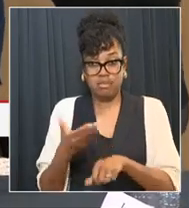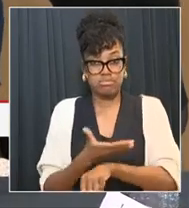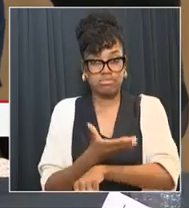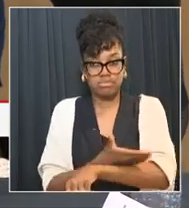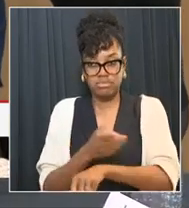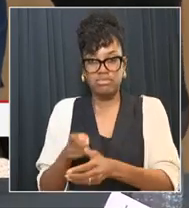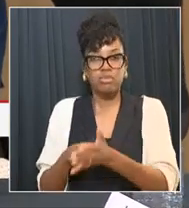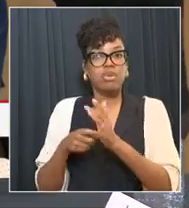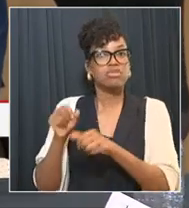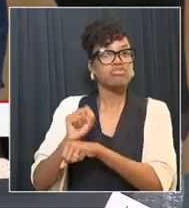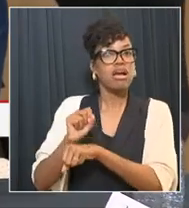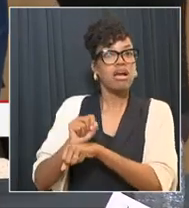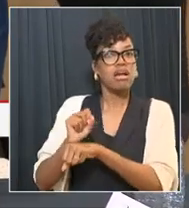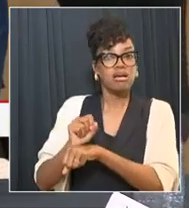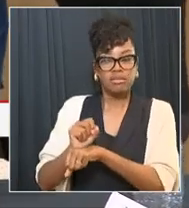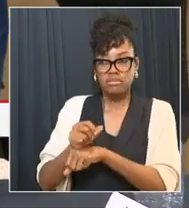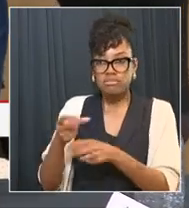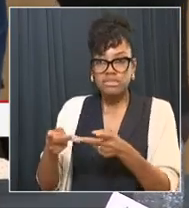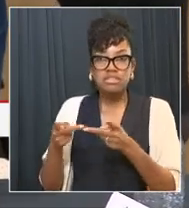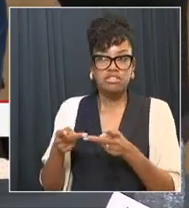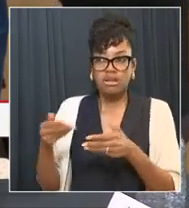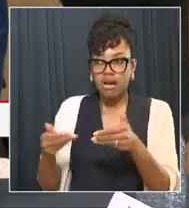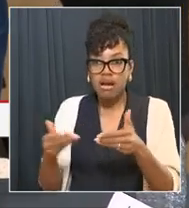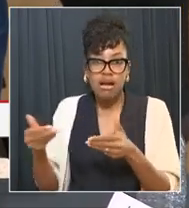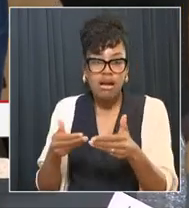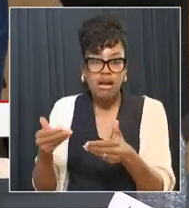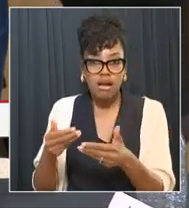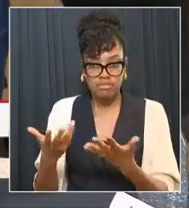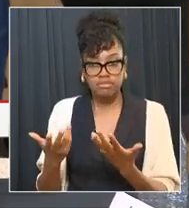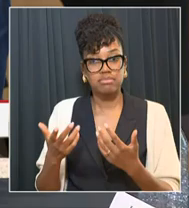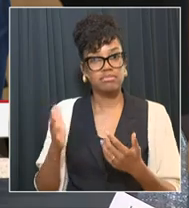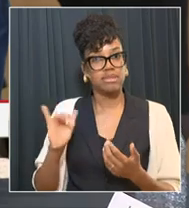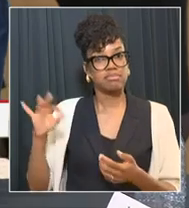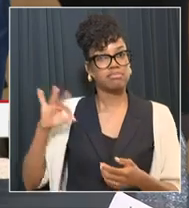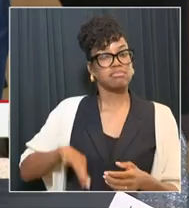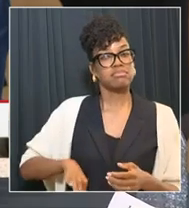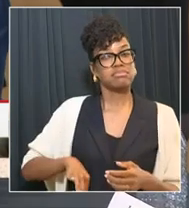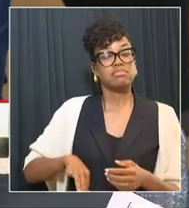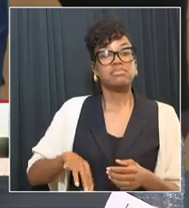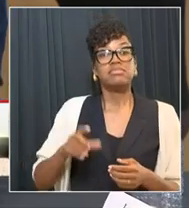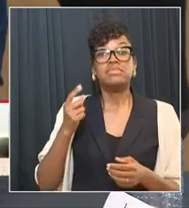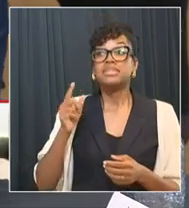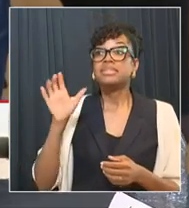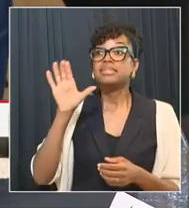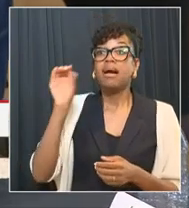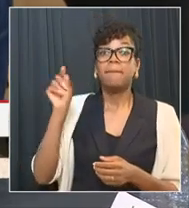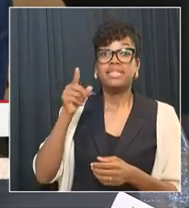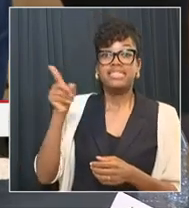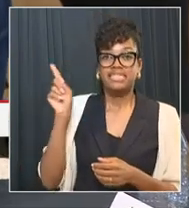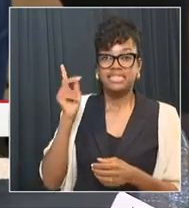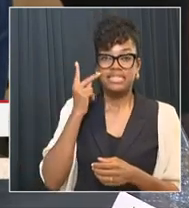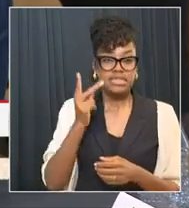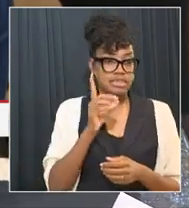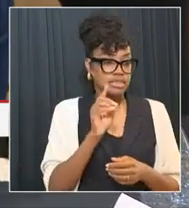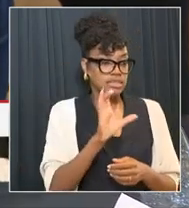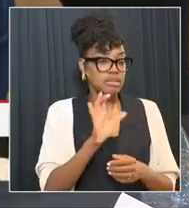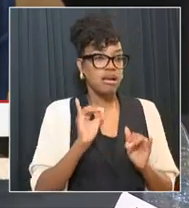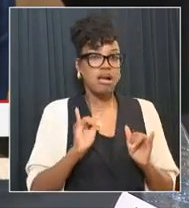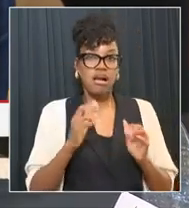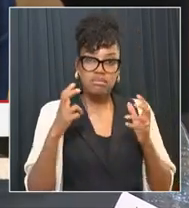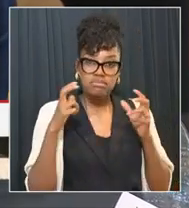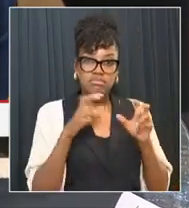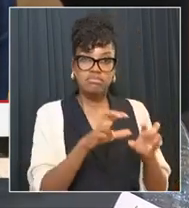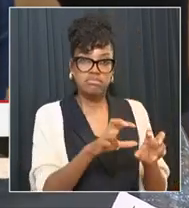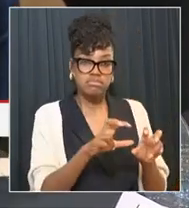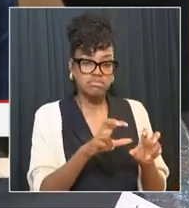when it comes to business attraction strategies, companies continue to see the long-term value of being in the District of Columbia, and they've always come